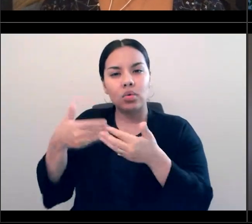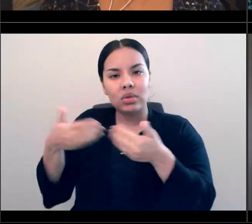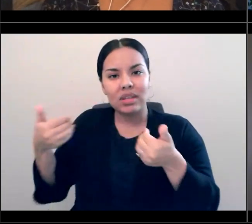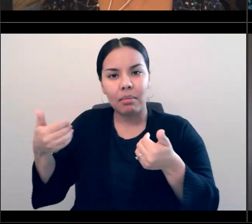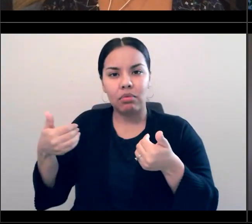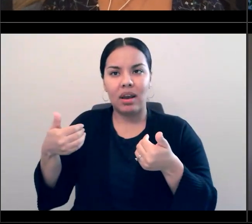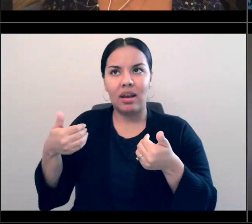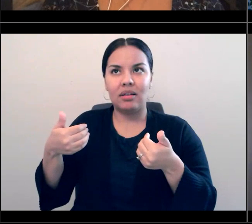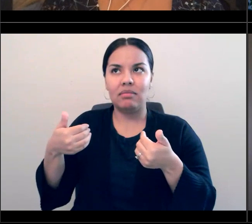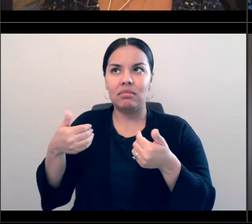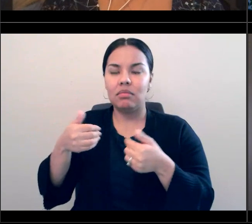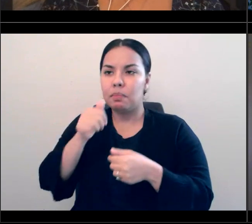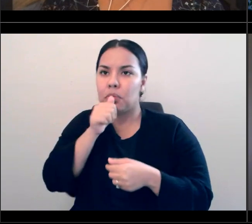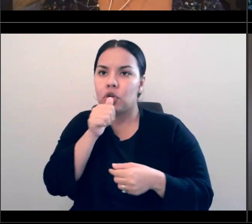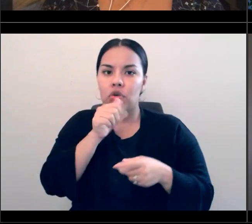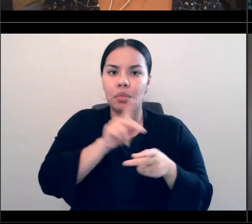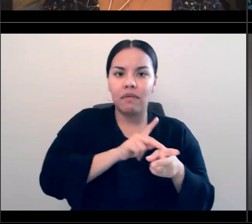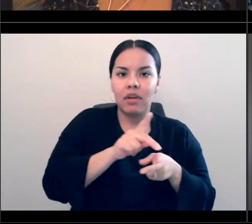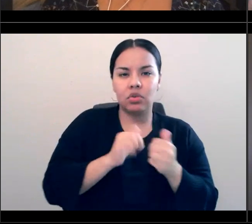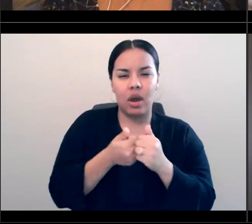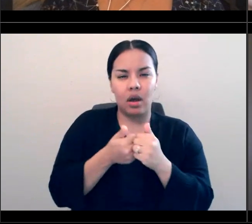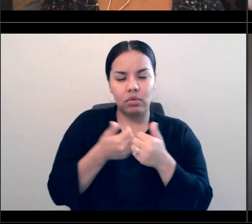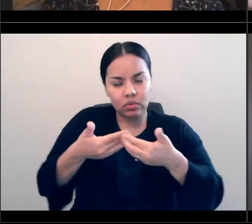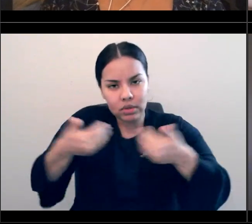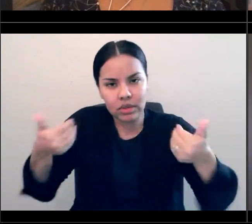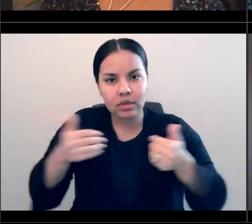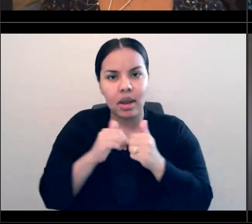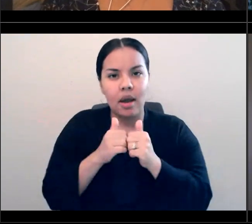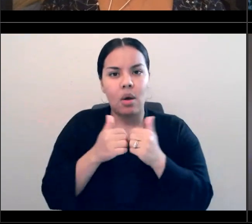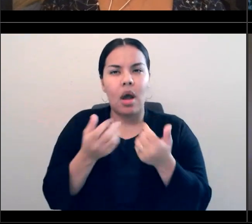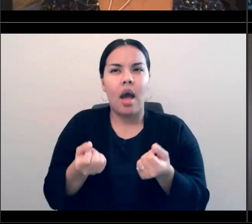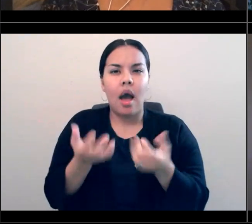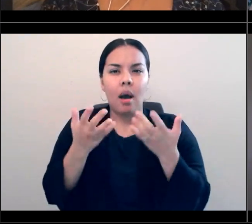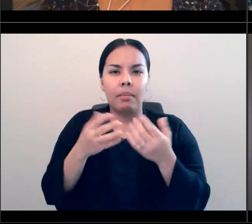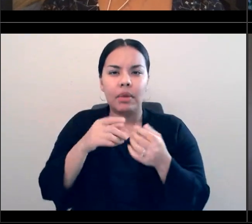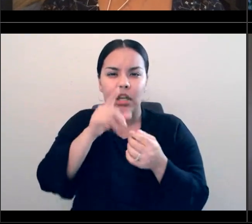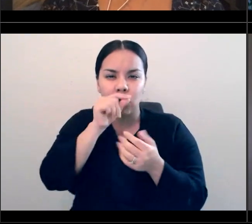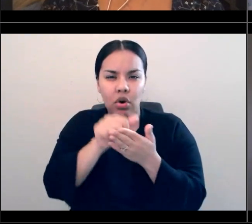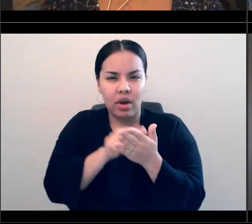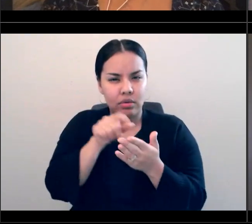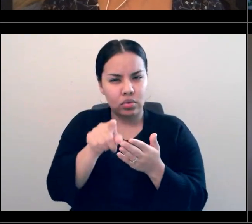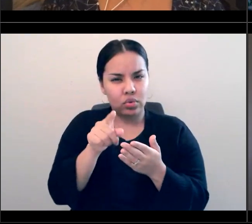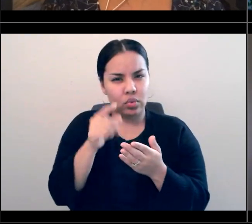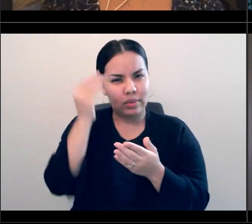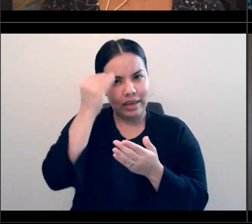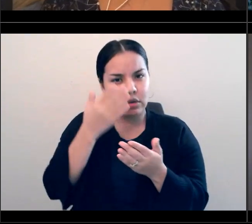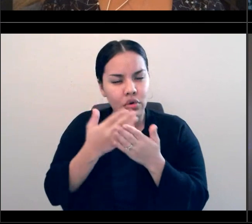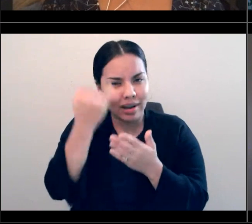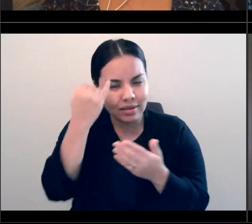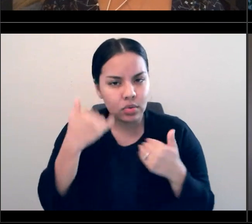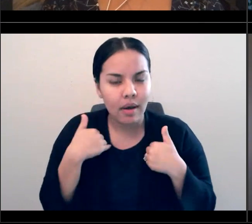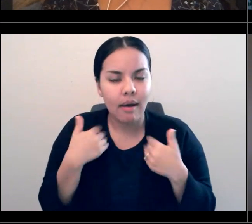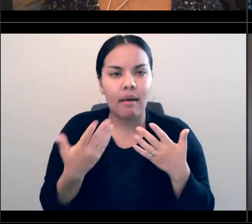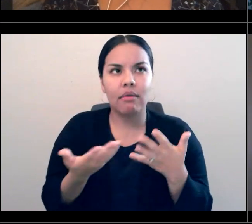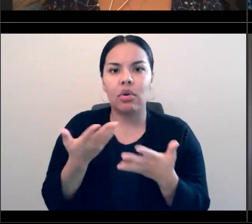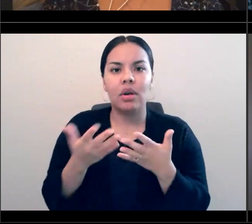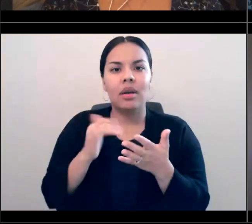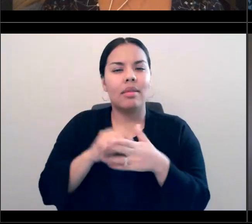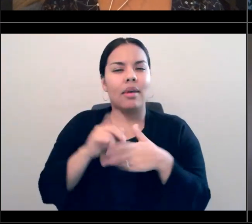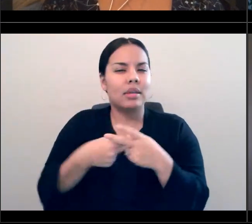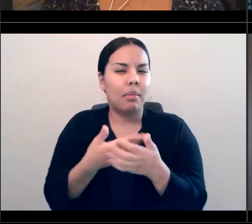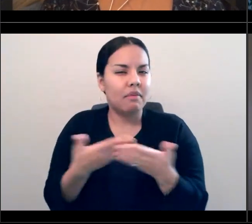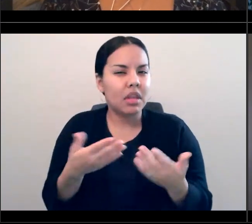professional? You know, how many Twitter accounts do you consider having? All that kind of